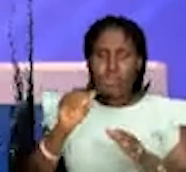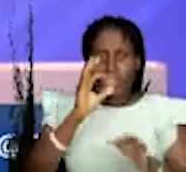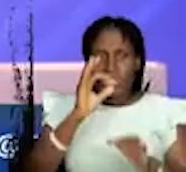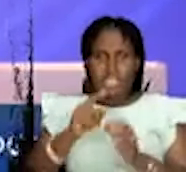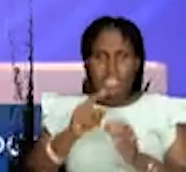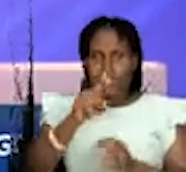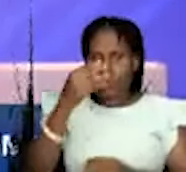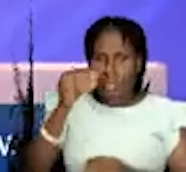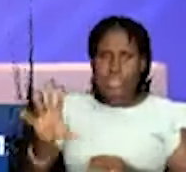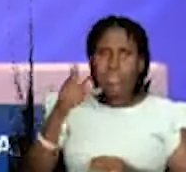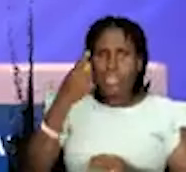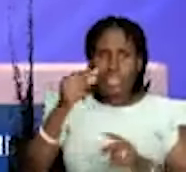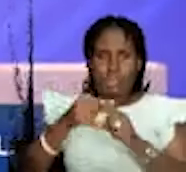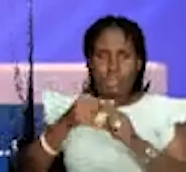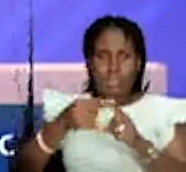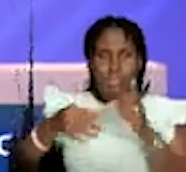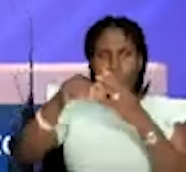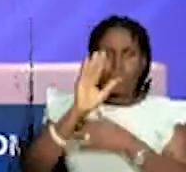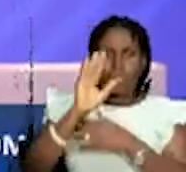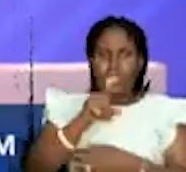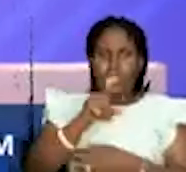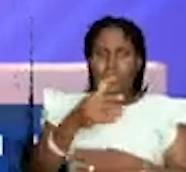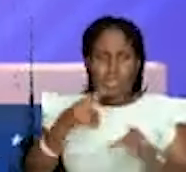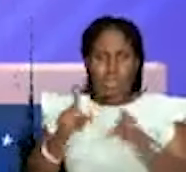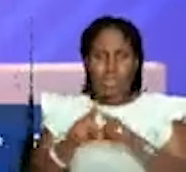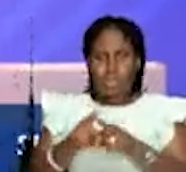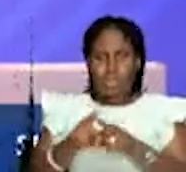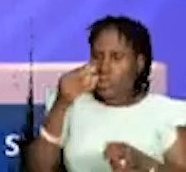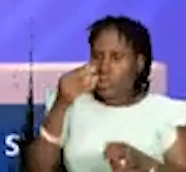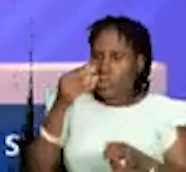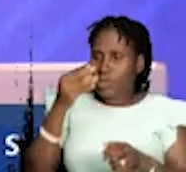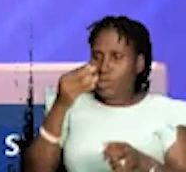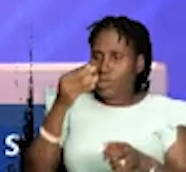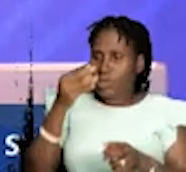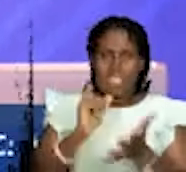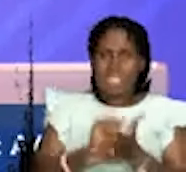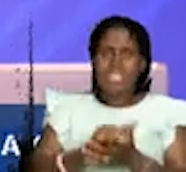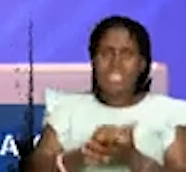of God, you have also ignored everything the Word carries.